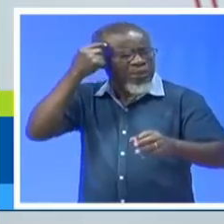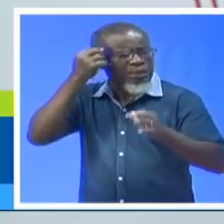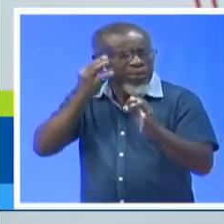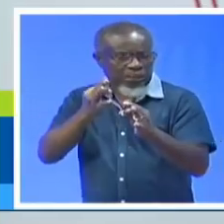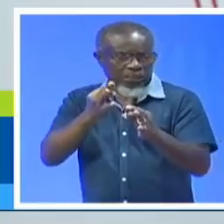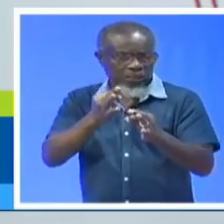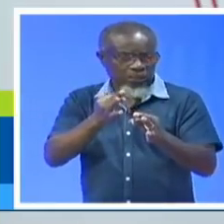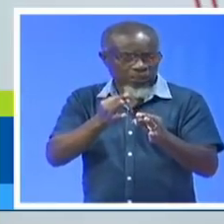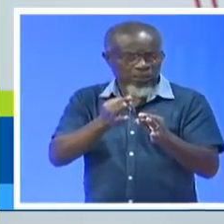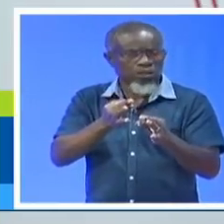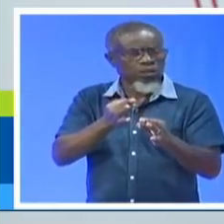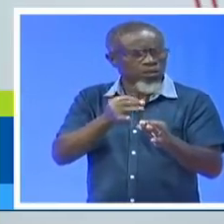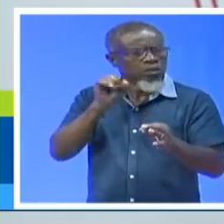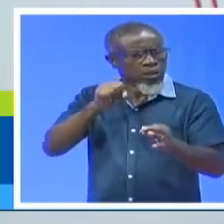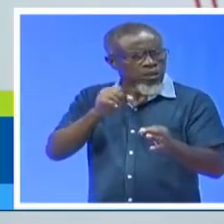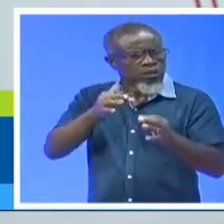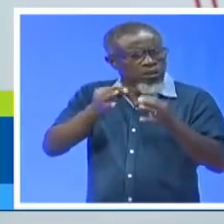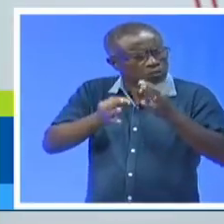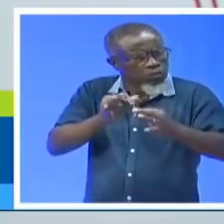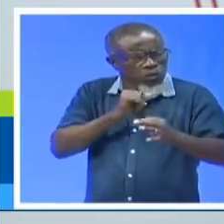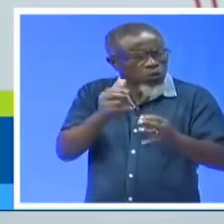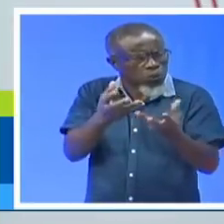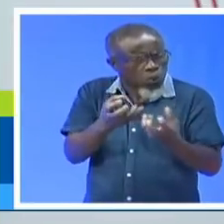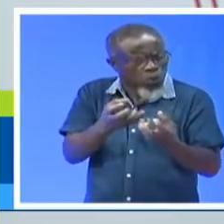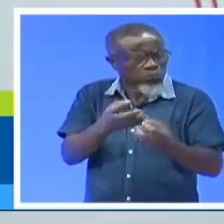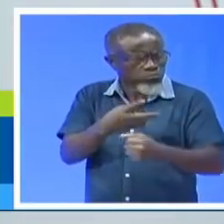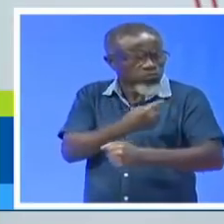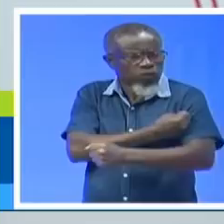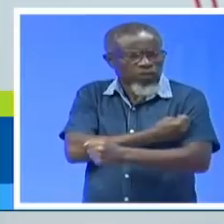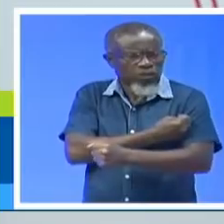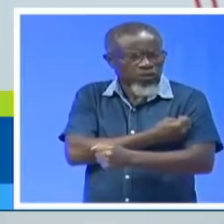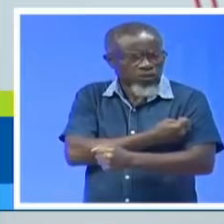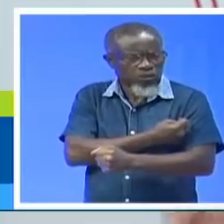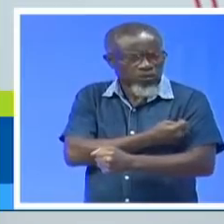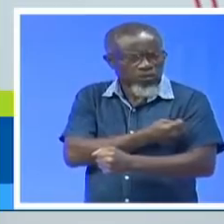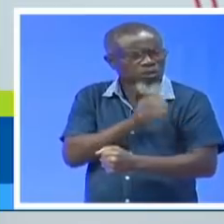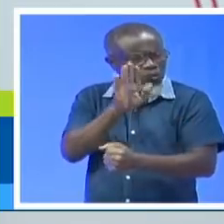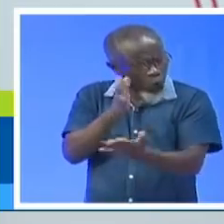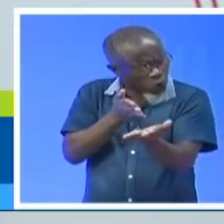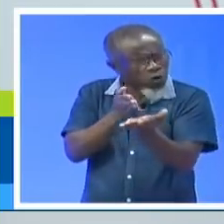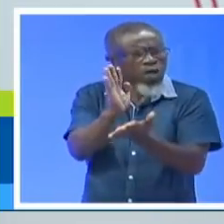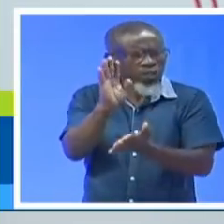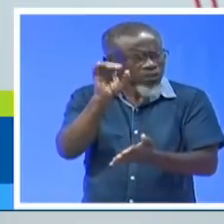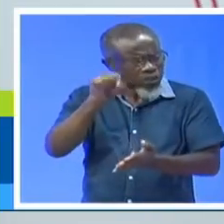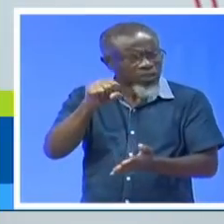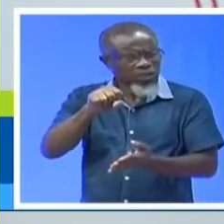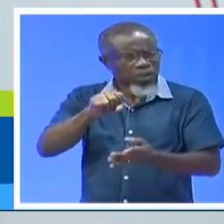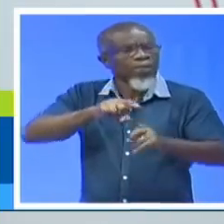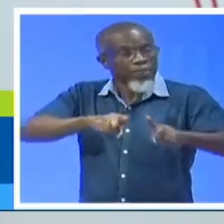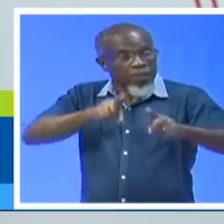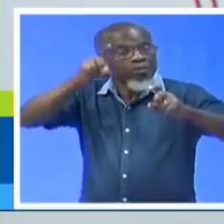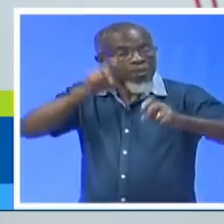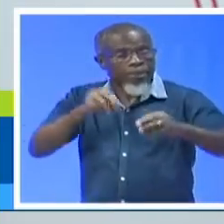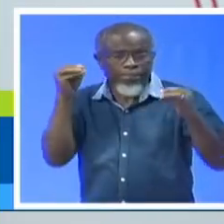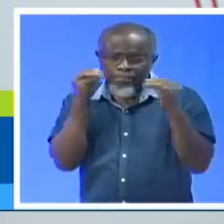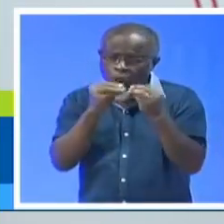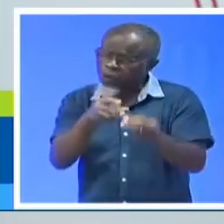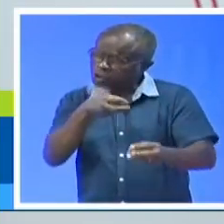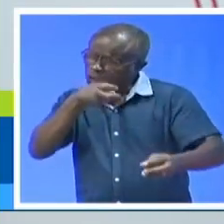and that is your right, you need to adhere even more rigidly to the 3 Ws. Washing your